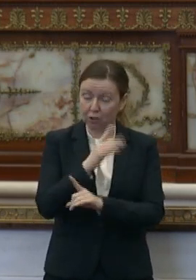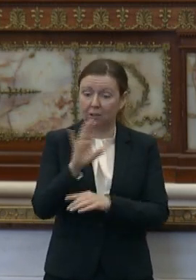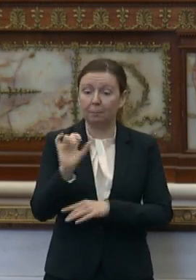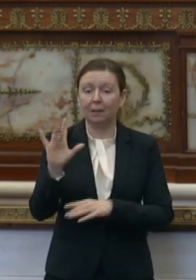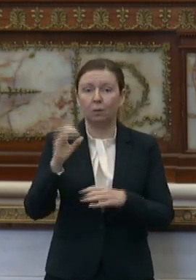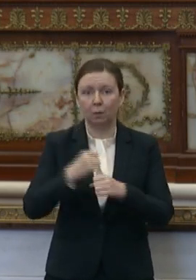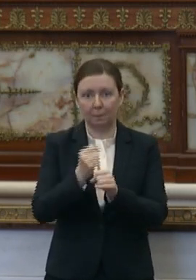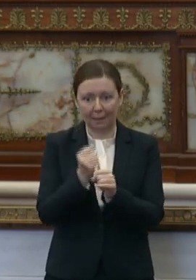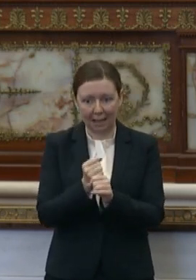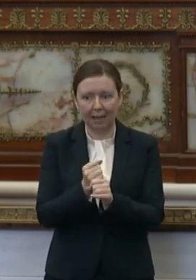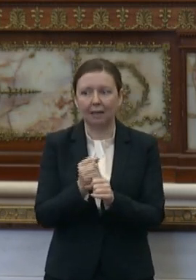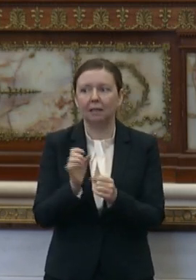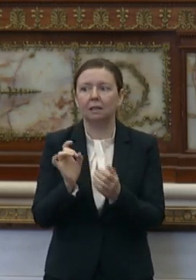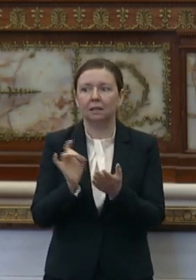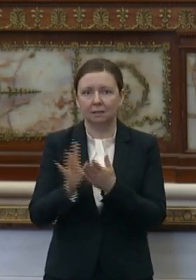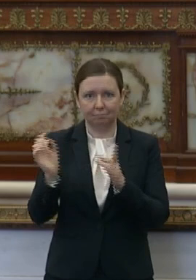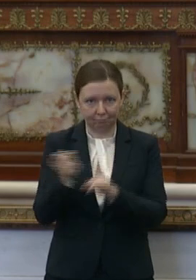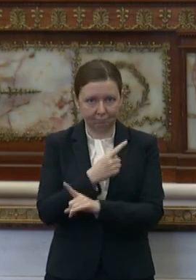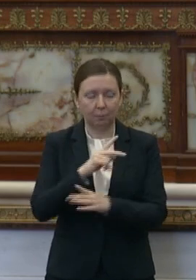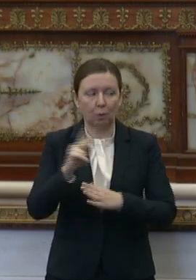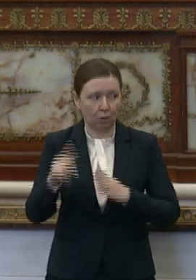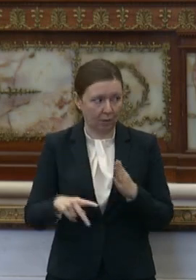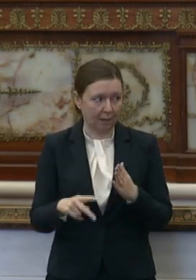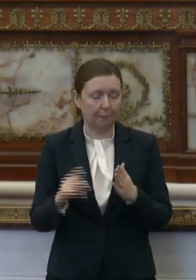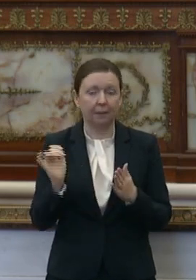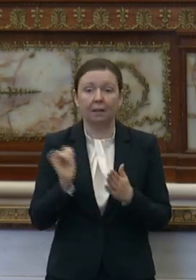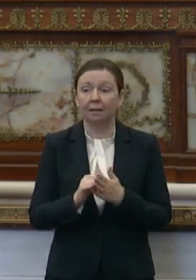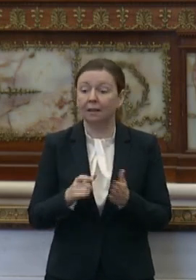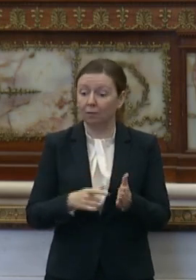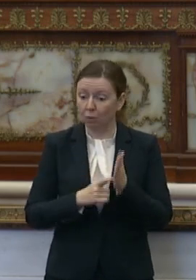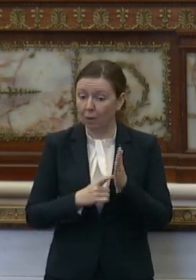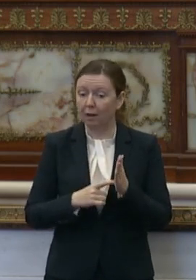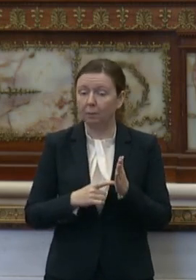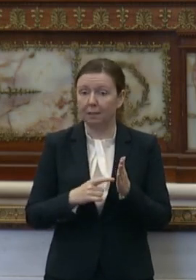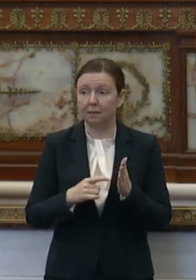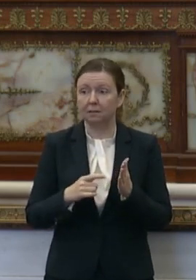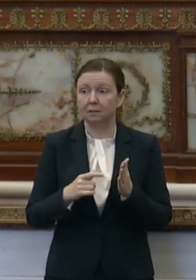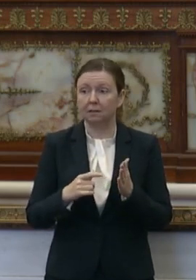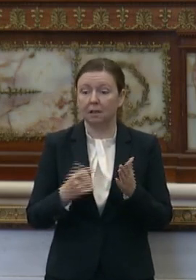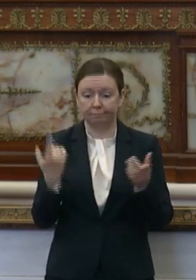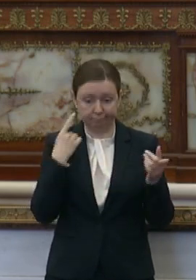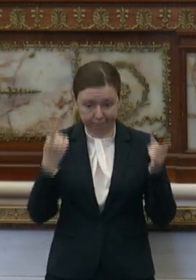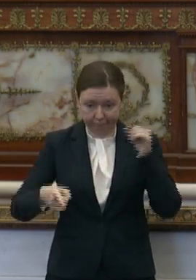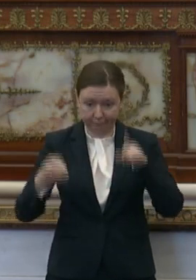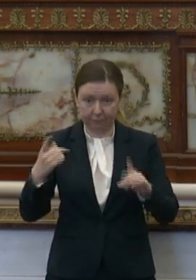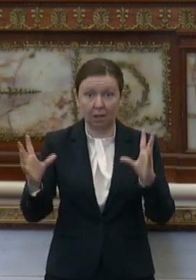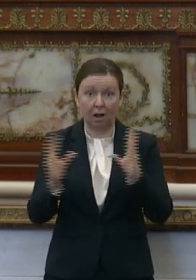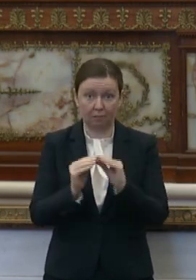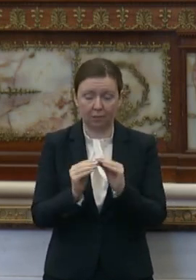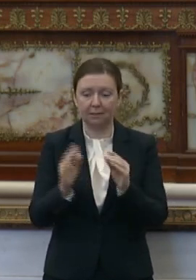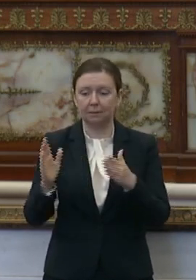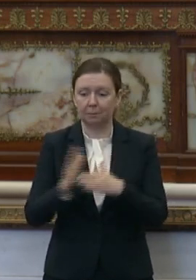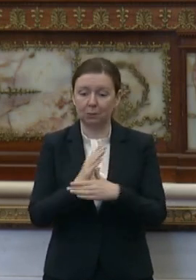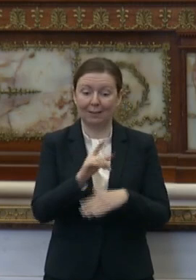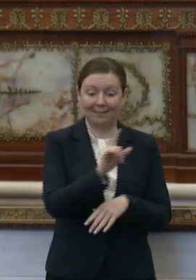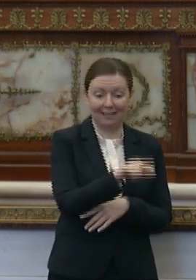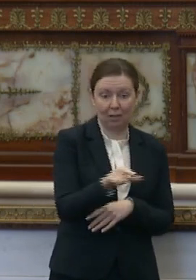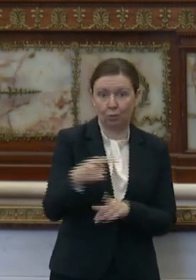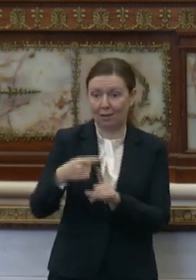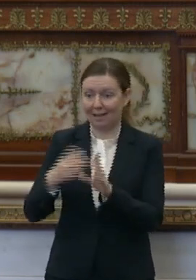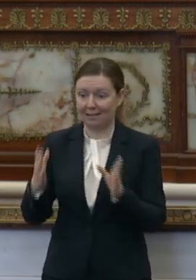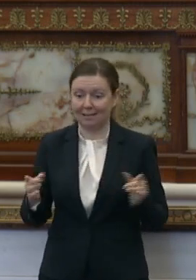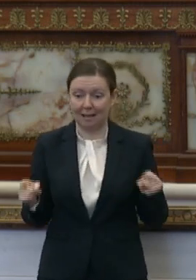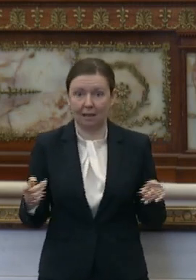create a diversion program requiring a conciliation conference between the landlord and